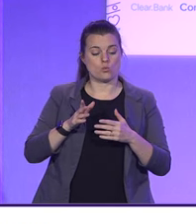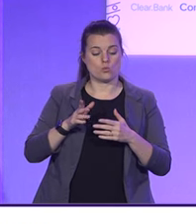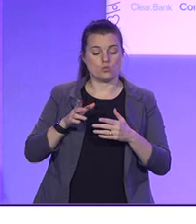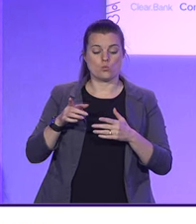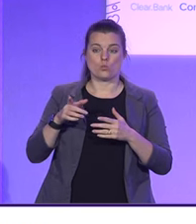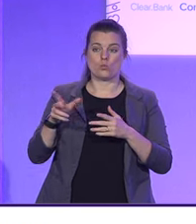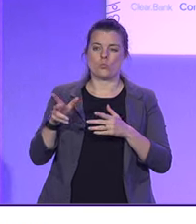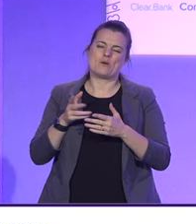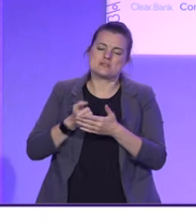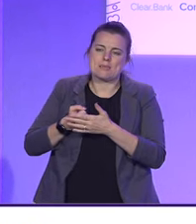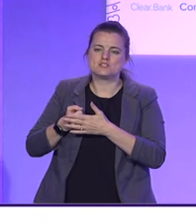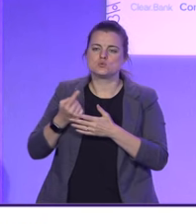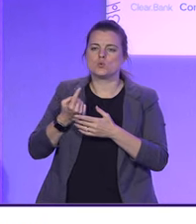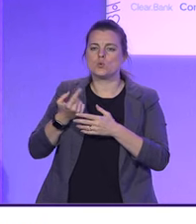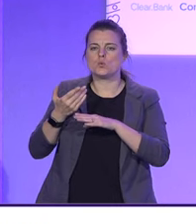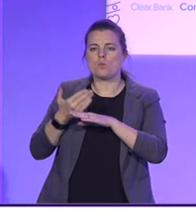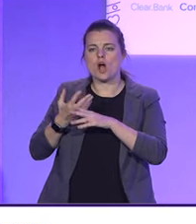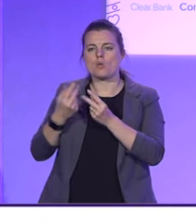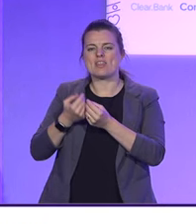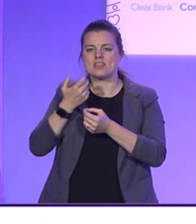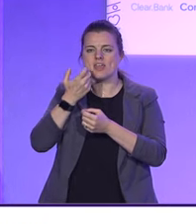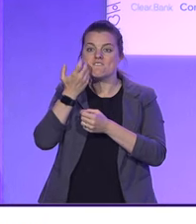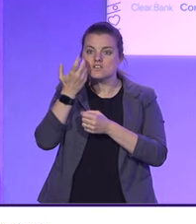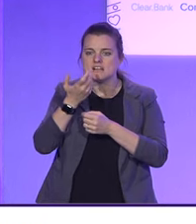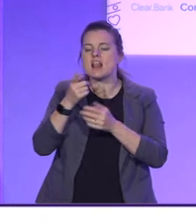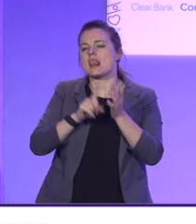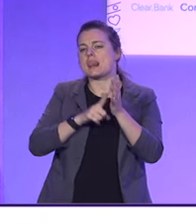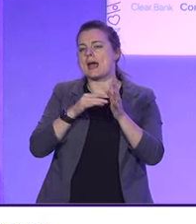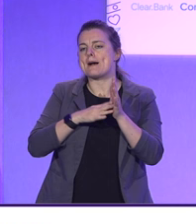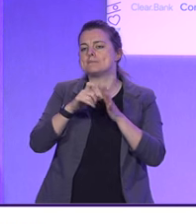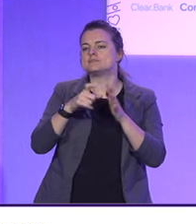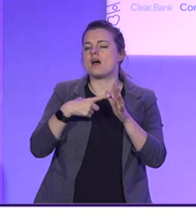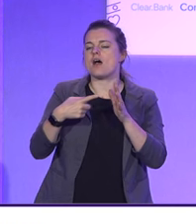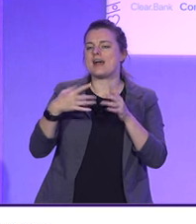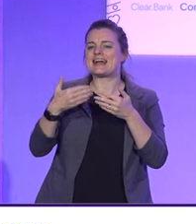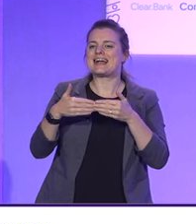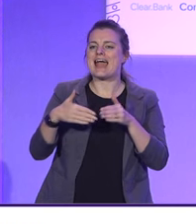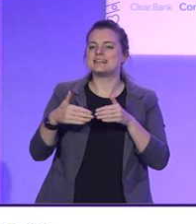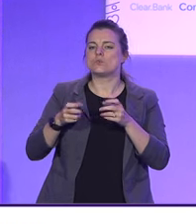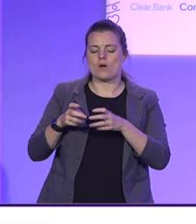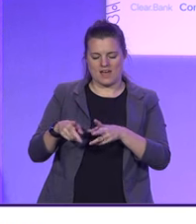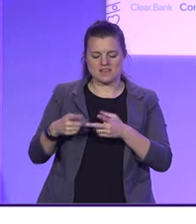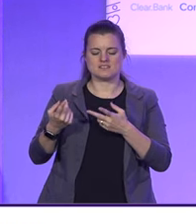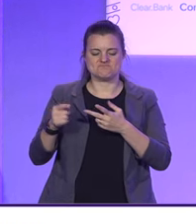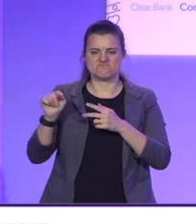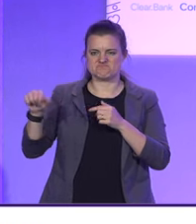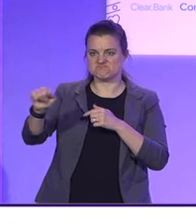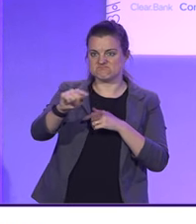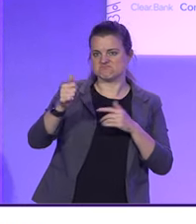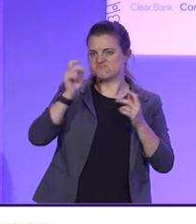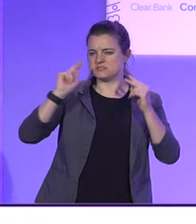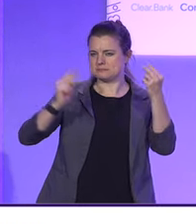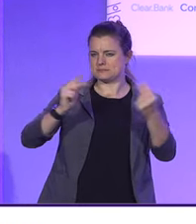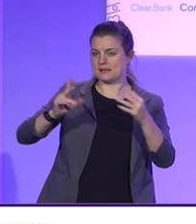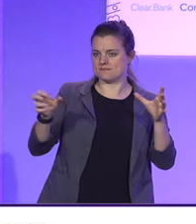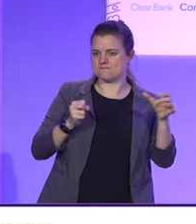worked with every day, such as Lambda, API Gateway, and DynamoDB. So coming into the World Championships,